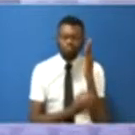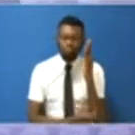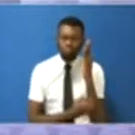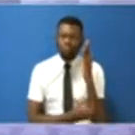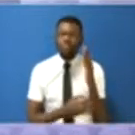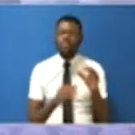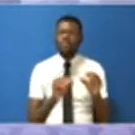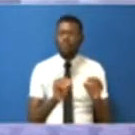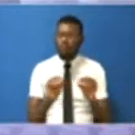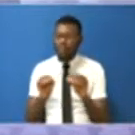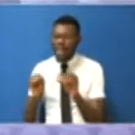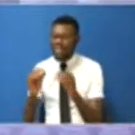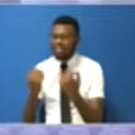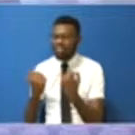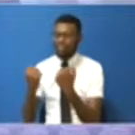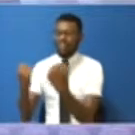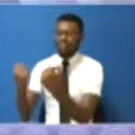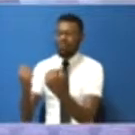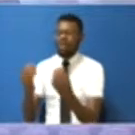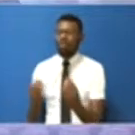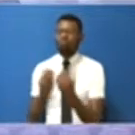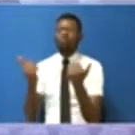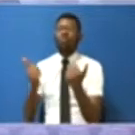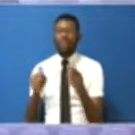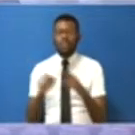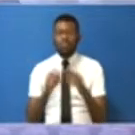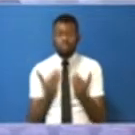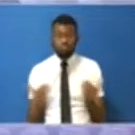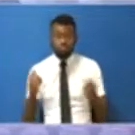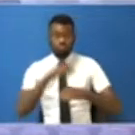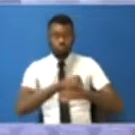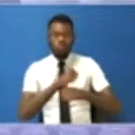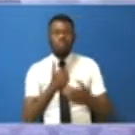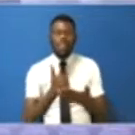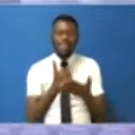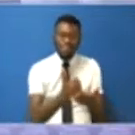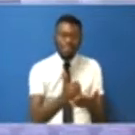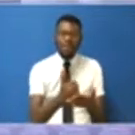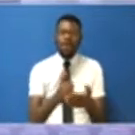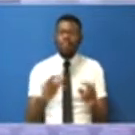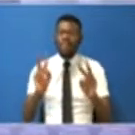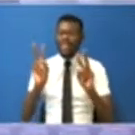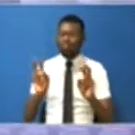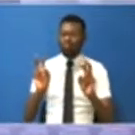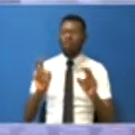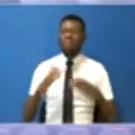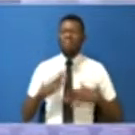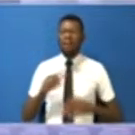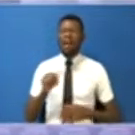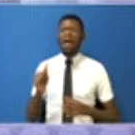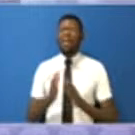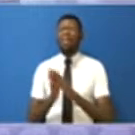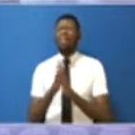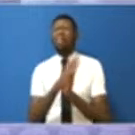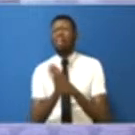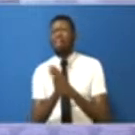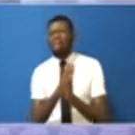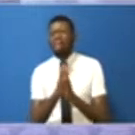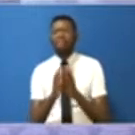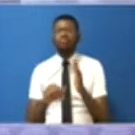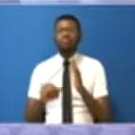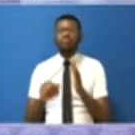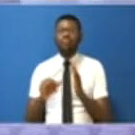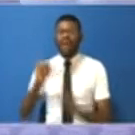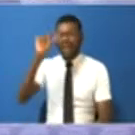mobility and transport let's talk about sorting out our children in school let's talk about the issues of the people and the rest of the games being played by the state and our